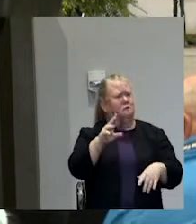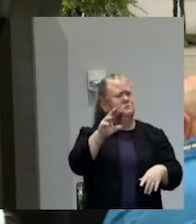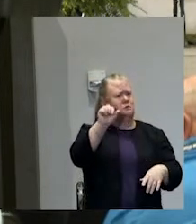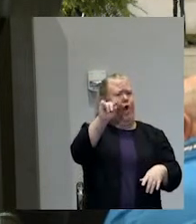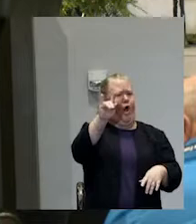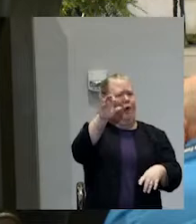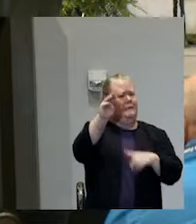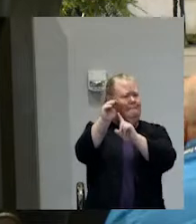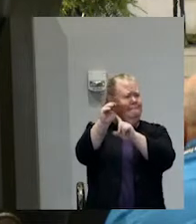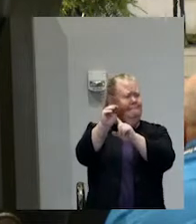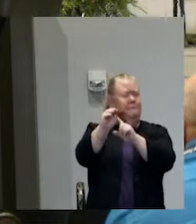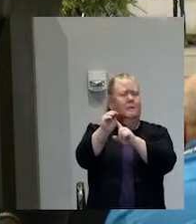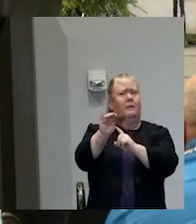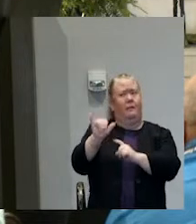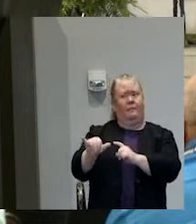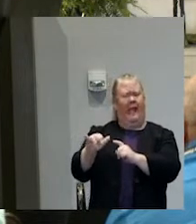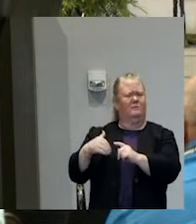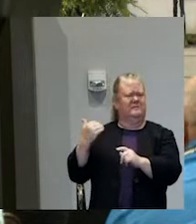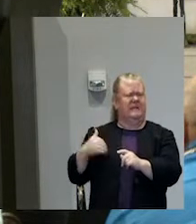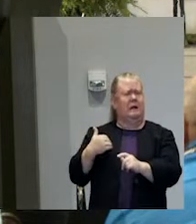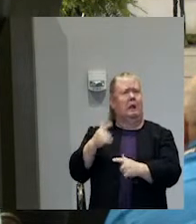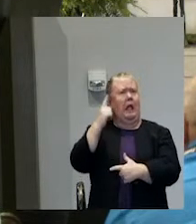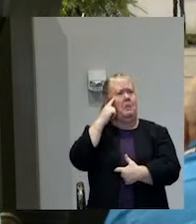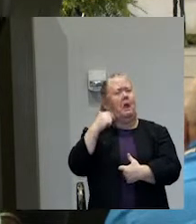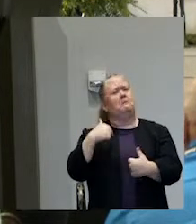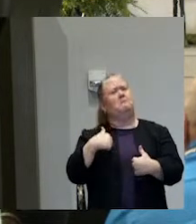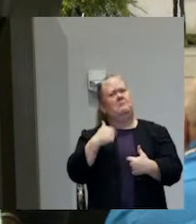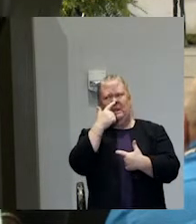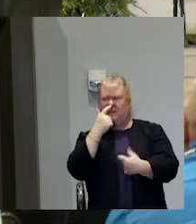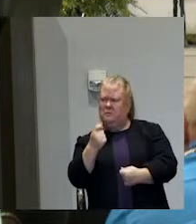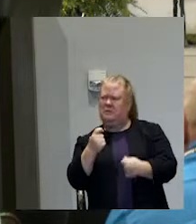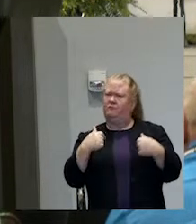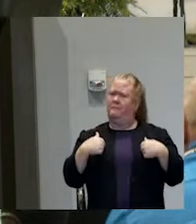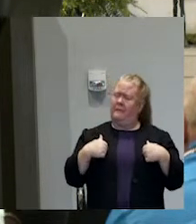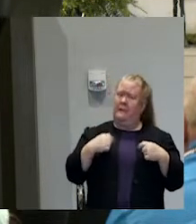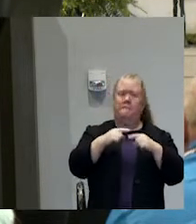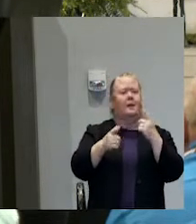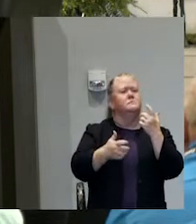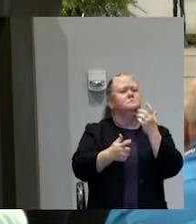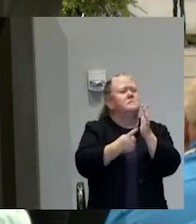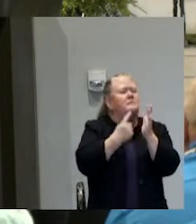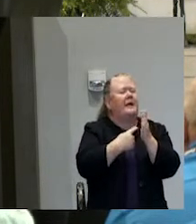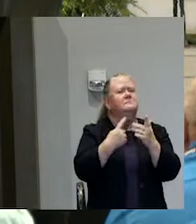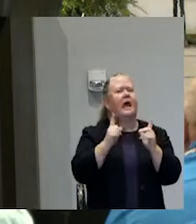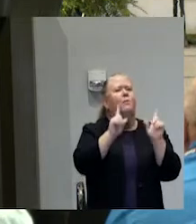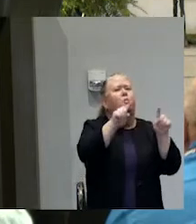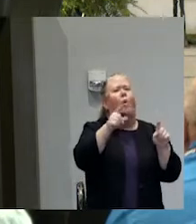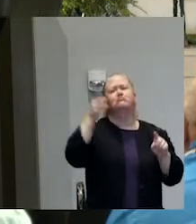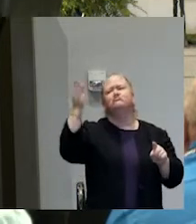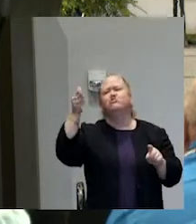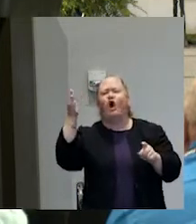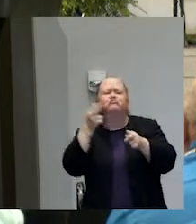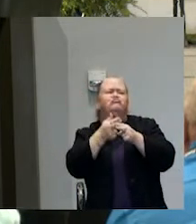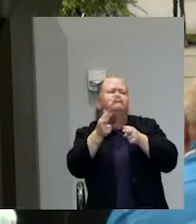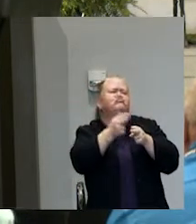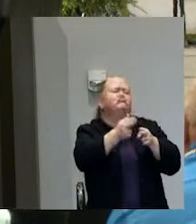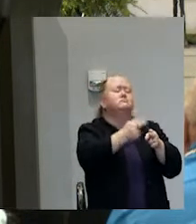part of my life that I would volunteer and I would do the occasional talk and stuff like that. And then it wasn't